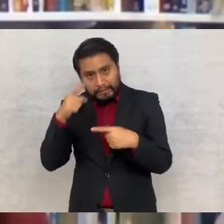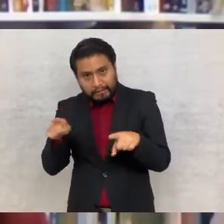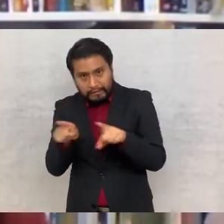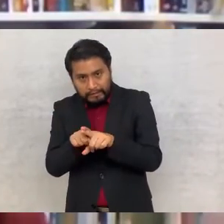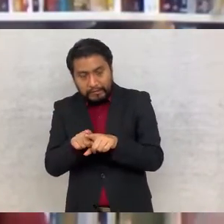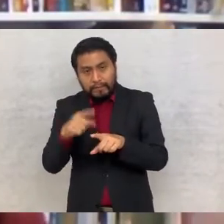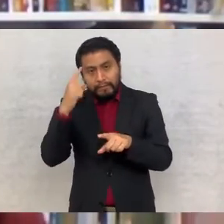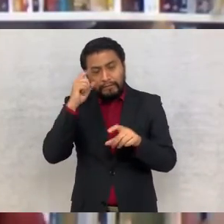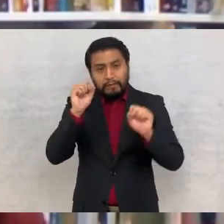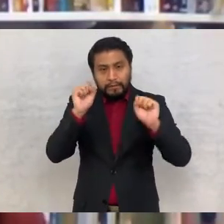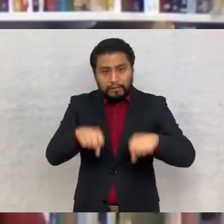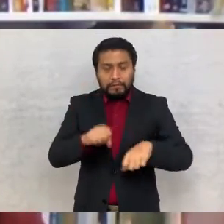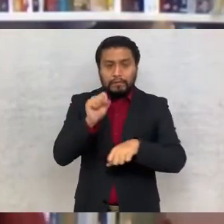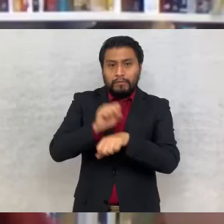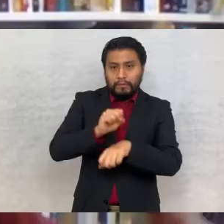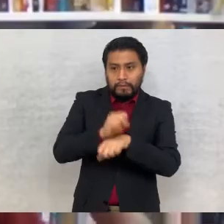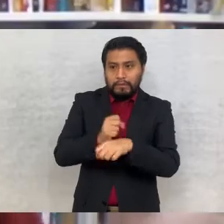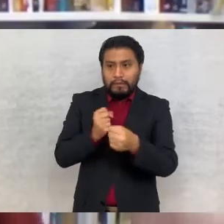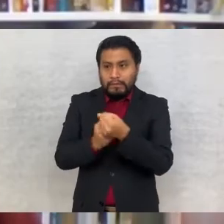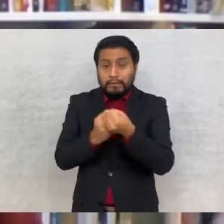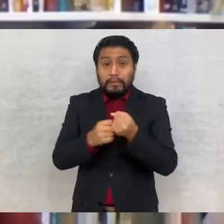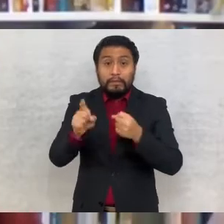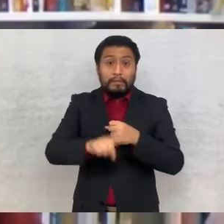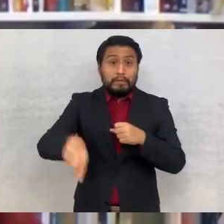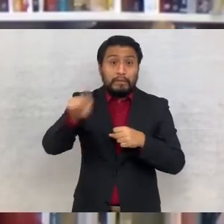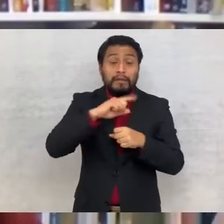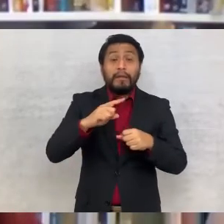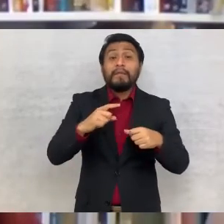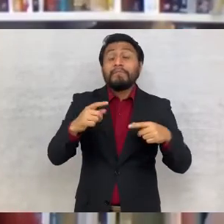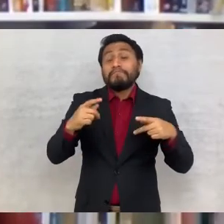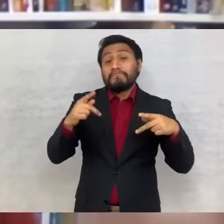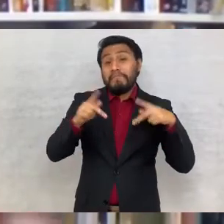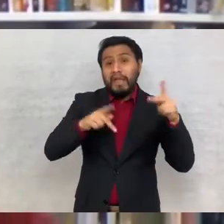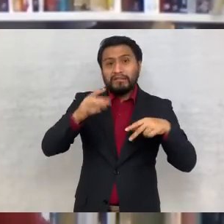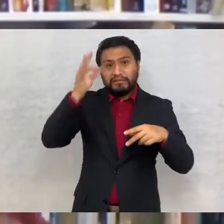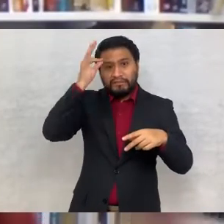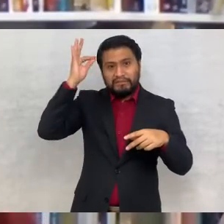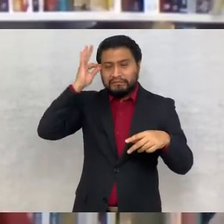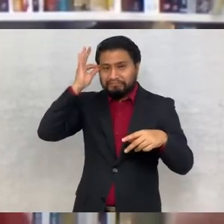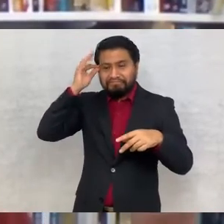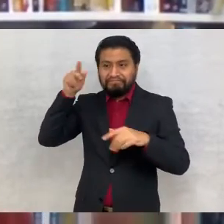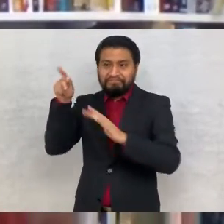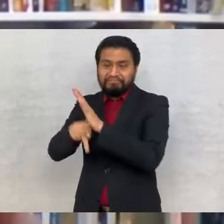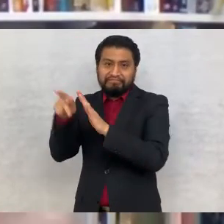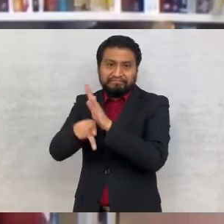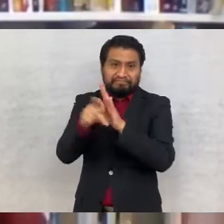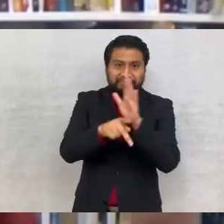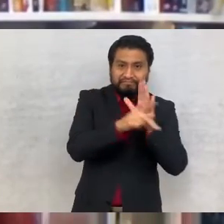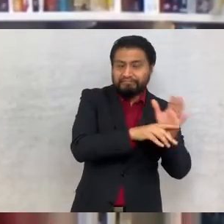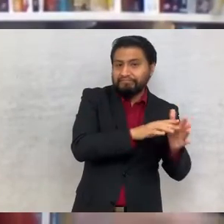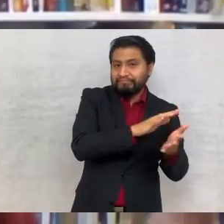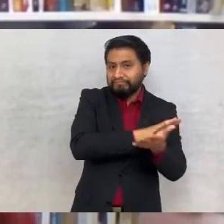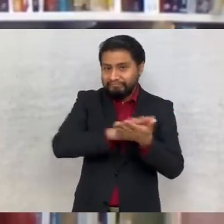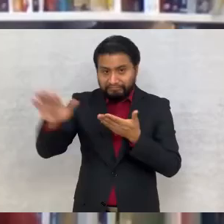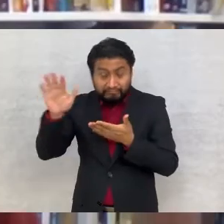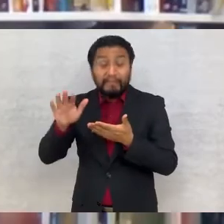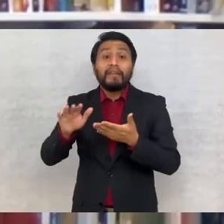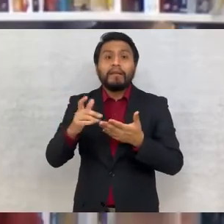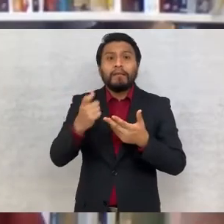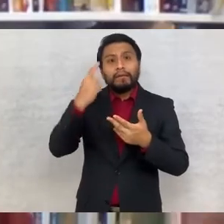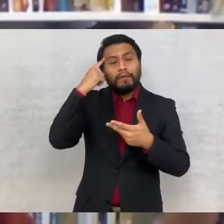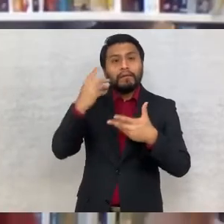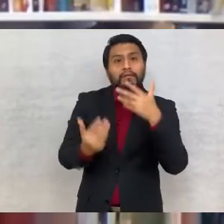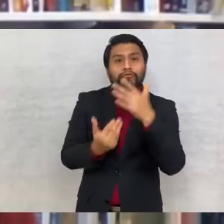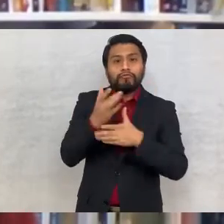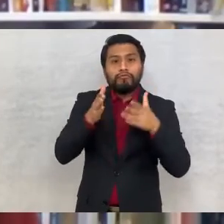an agenda based on the expansion of arable lands at the expense of the extermination of the indigenous people who occupied them. This situation encouraged